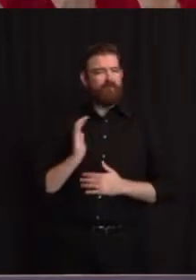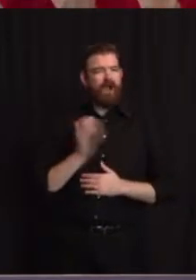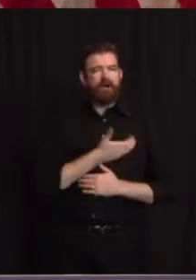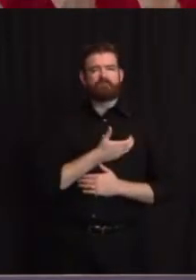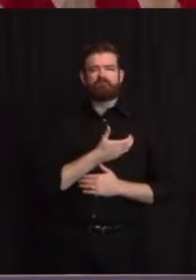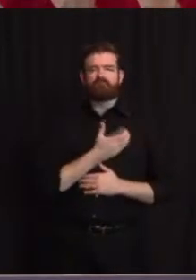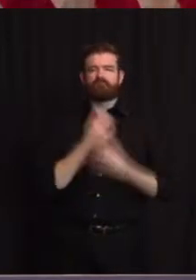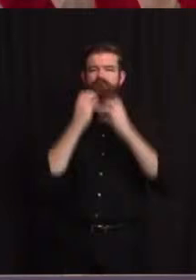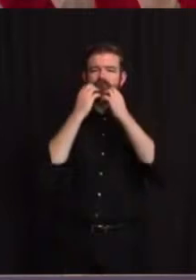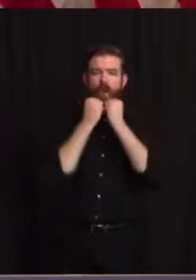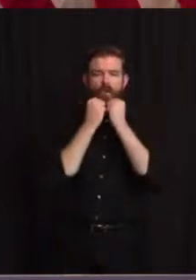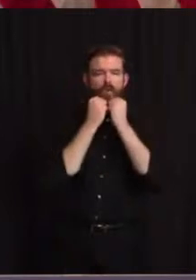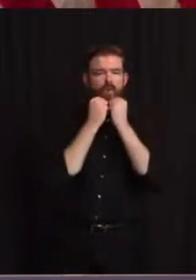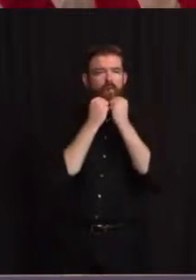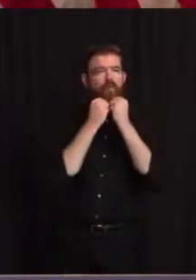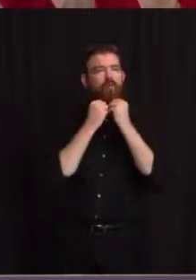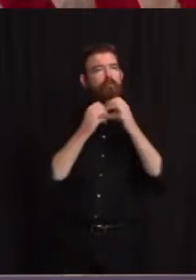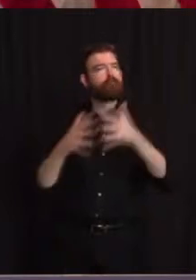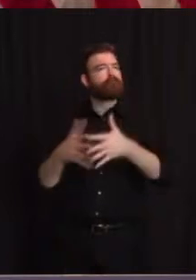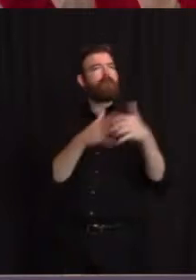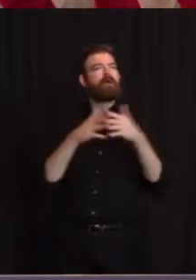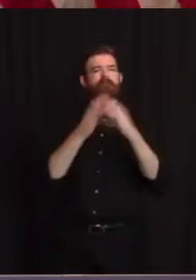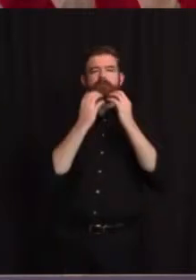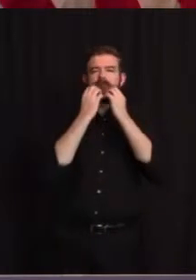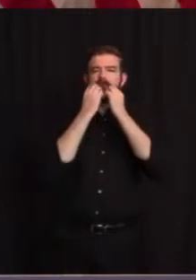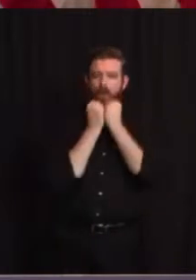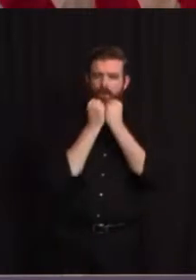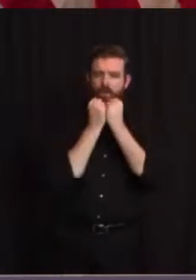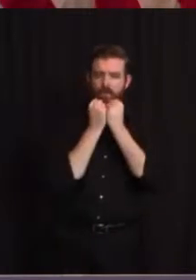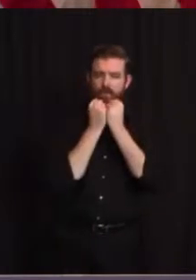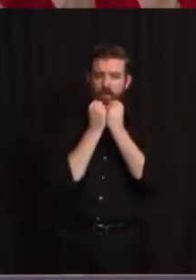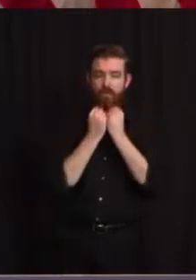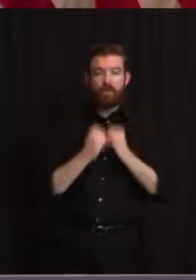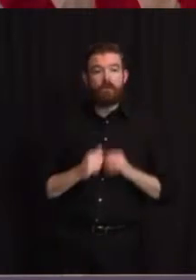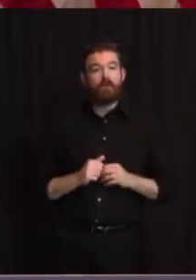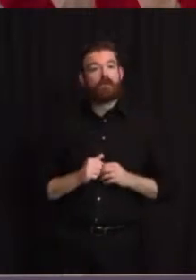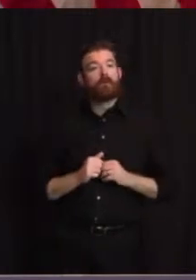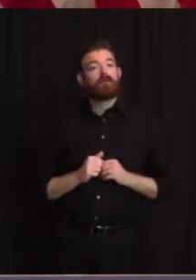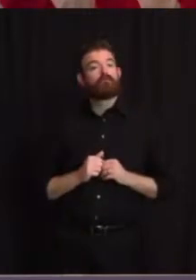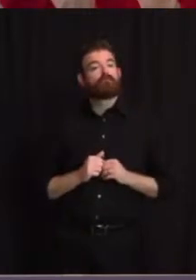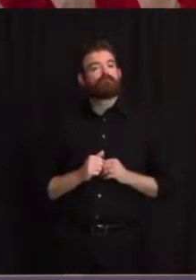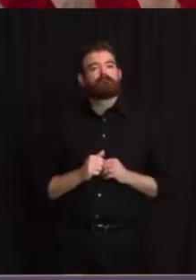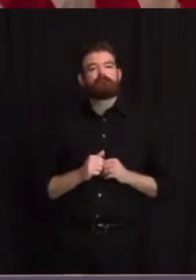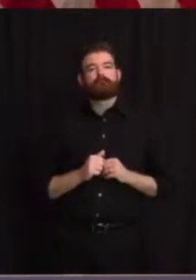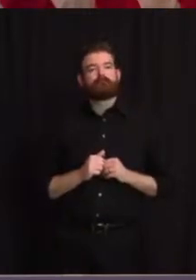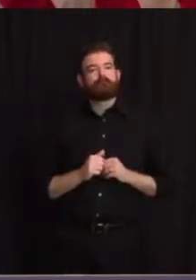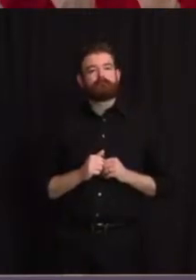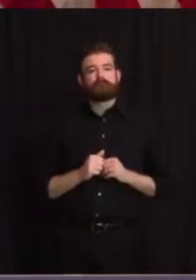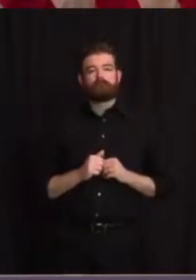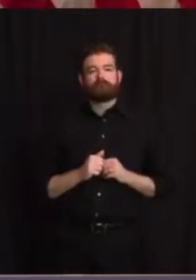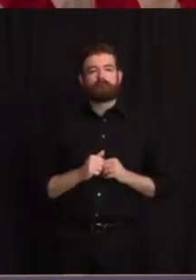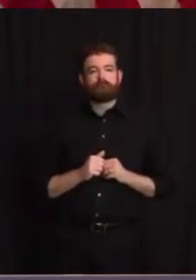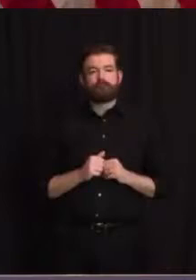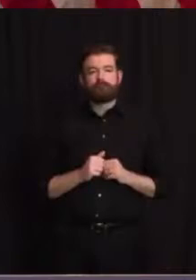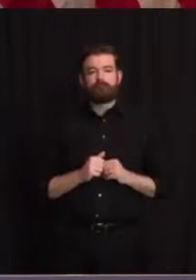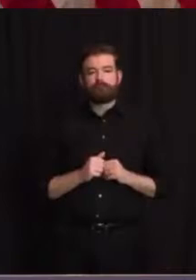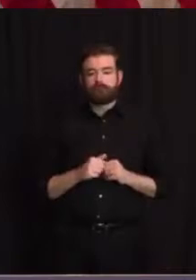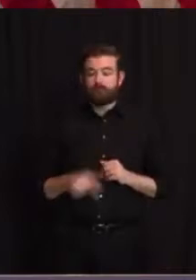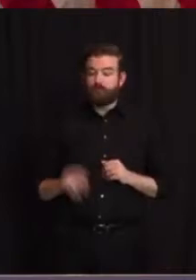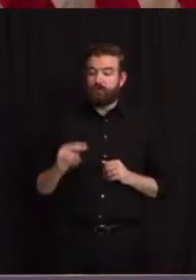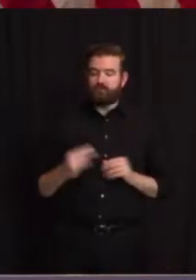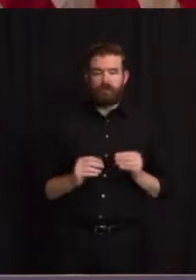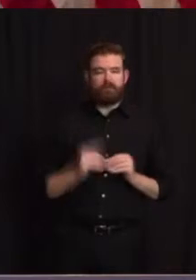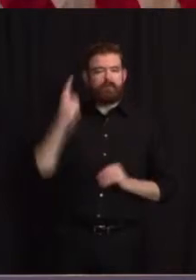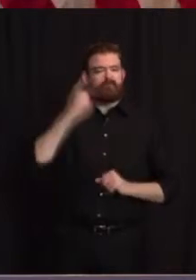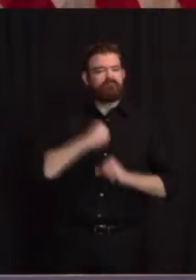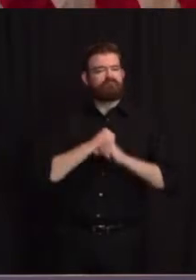the American values. And no state has stood taller in defending those values at every step of the way, from the Revolution